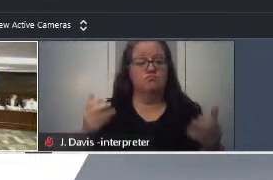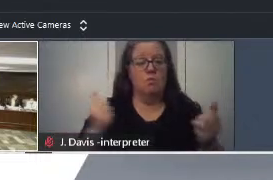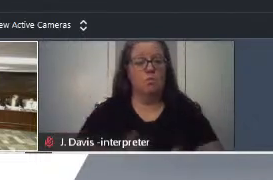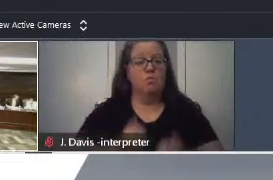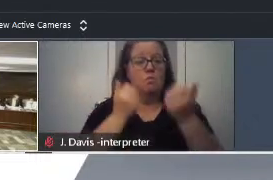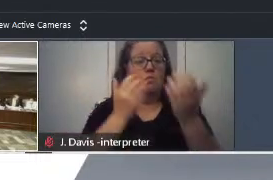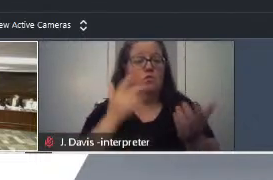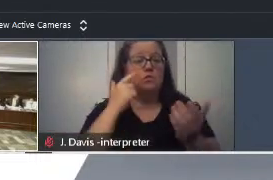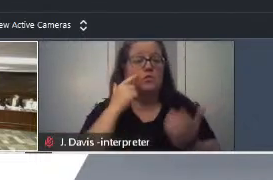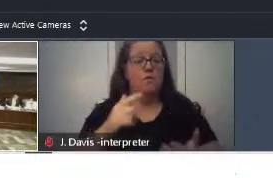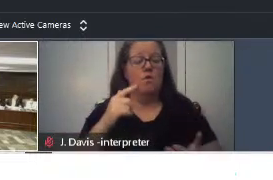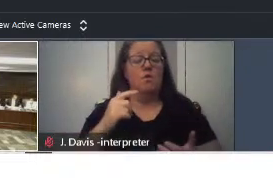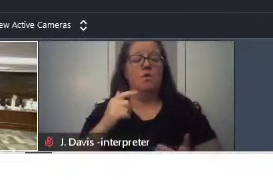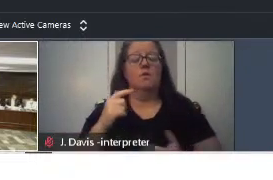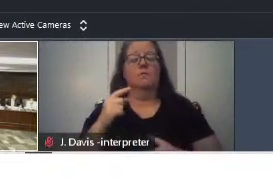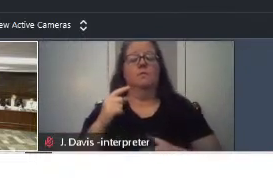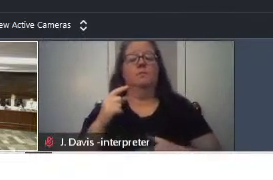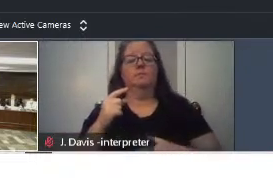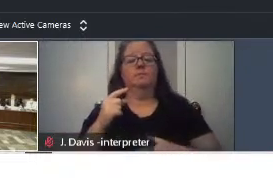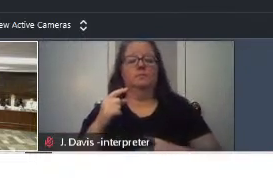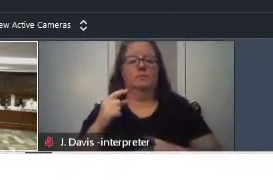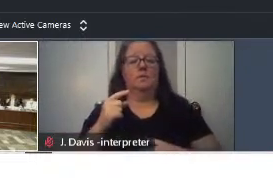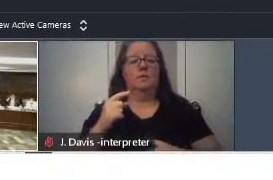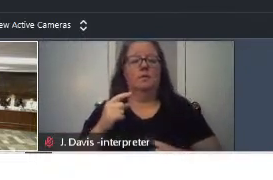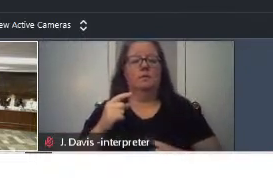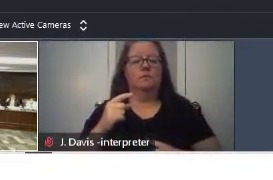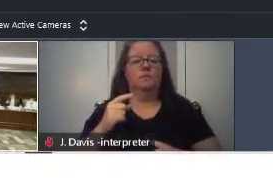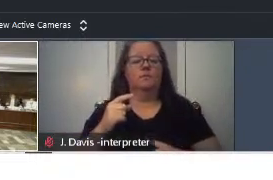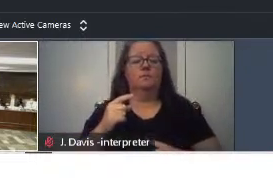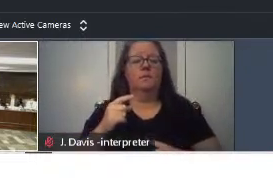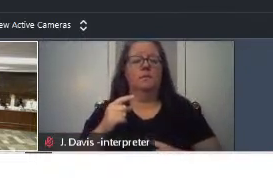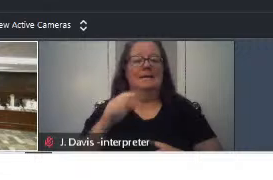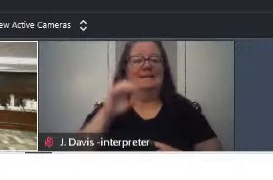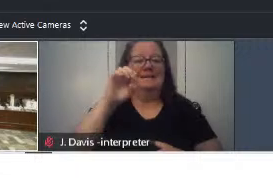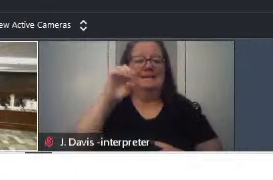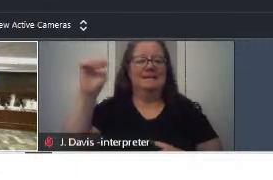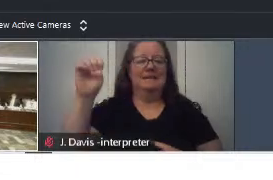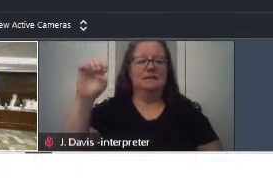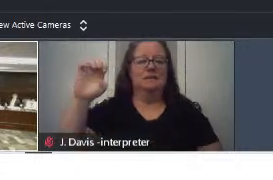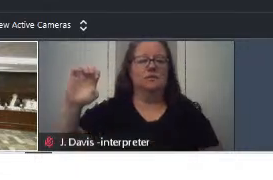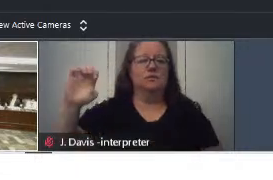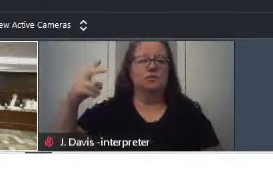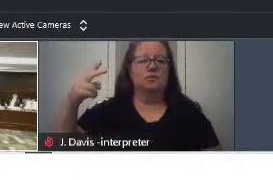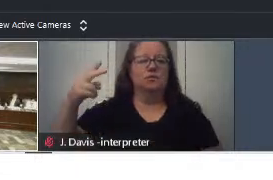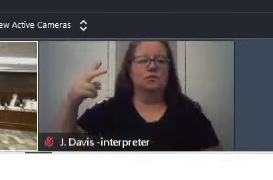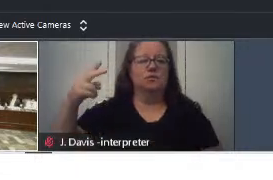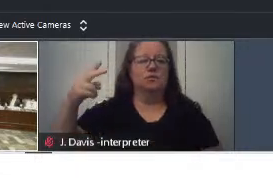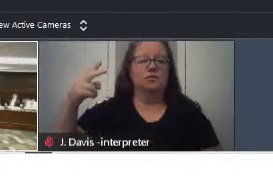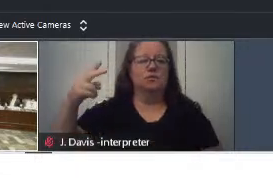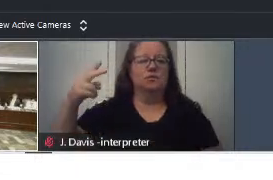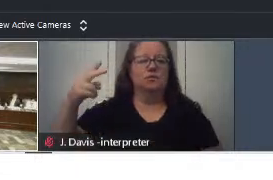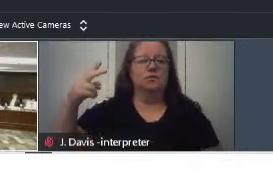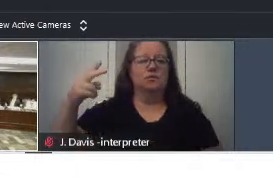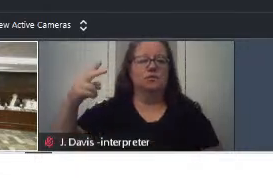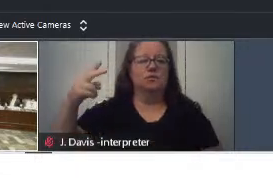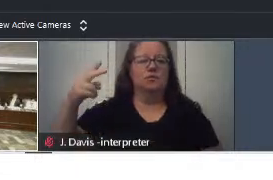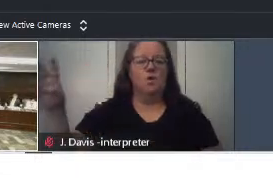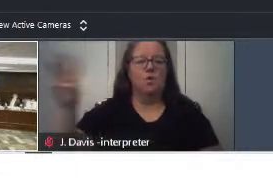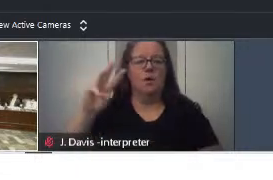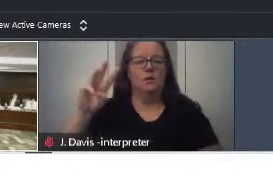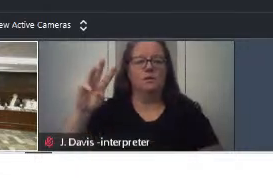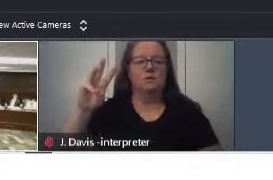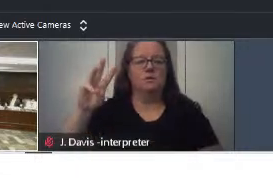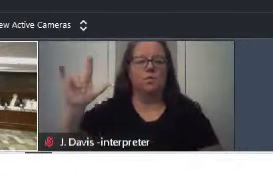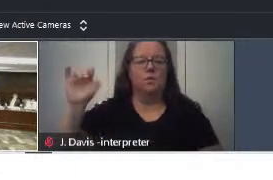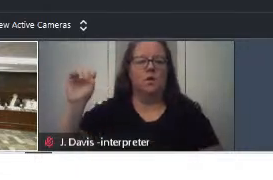proposal in the area, I guess it's considered maybe East Cherokee or West Willow Oaks, just